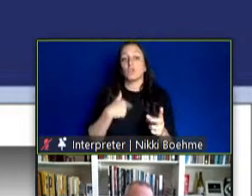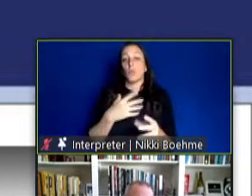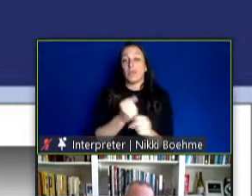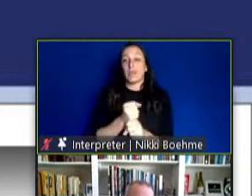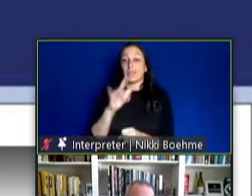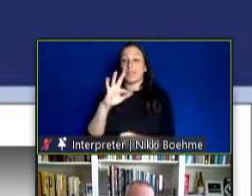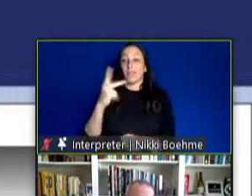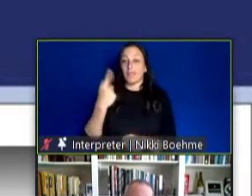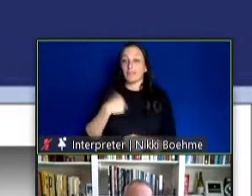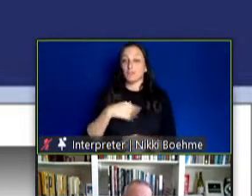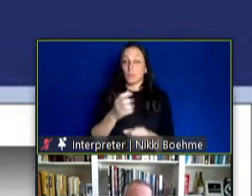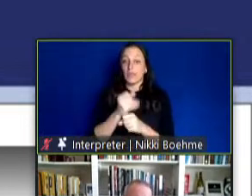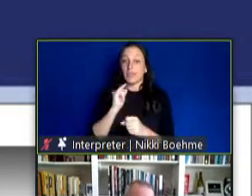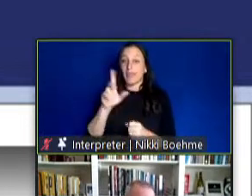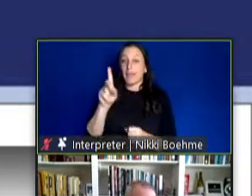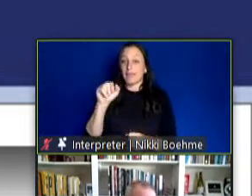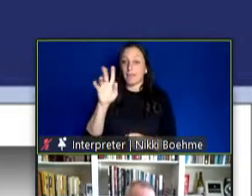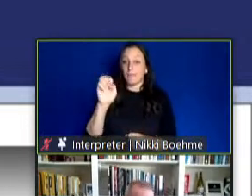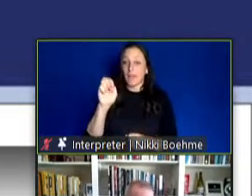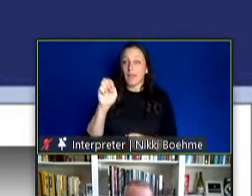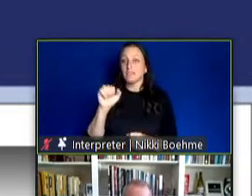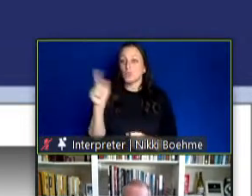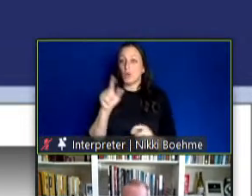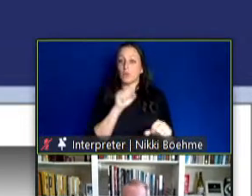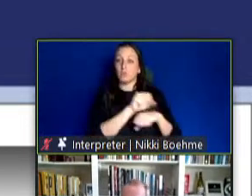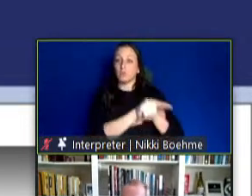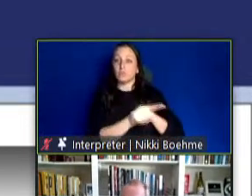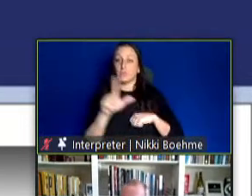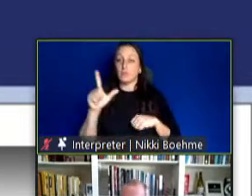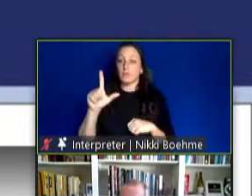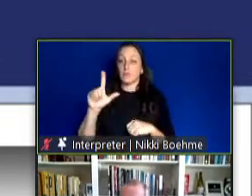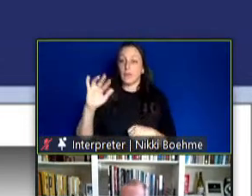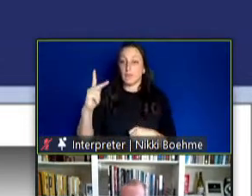where the activation link would be sent.